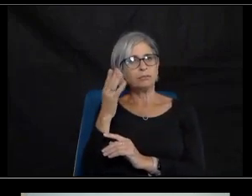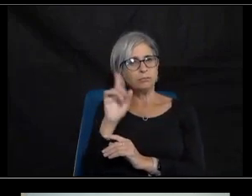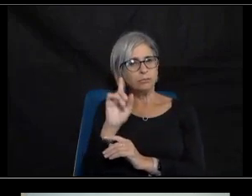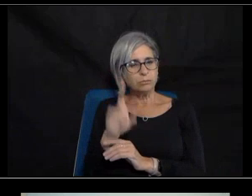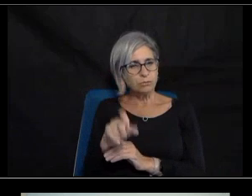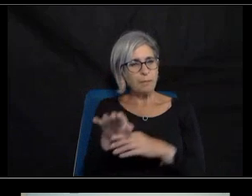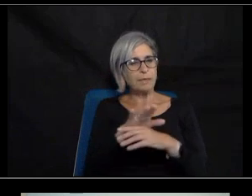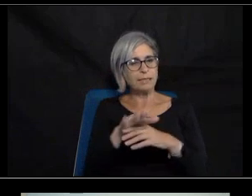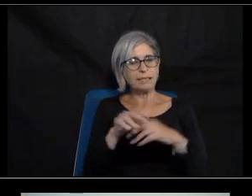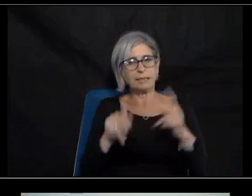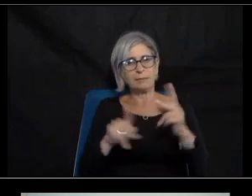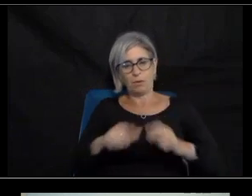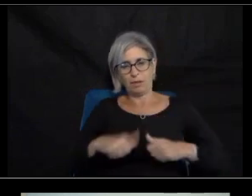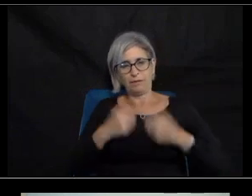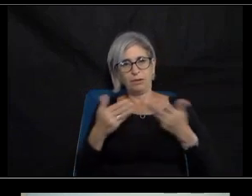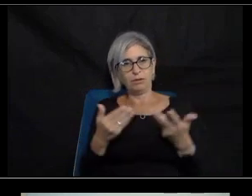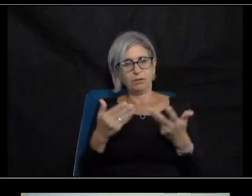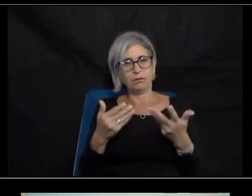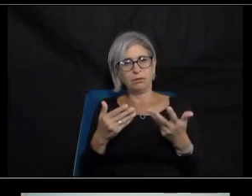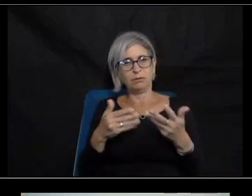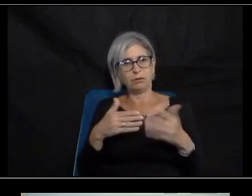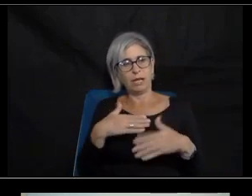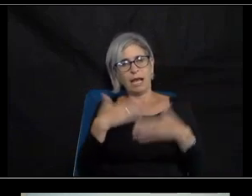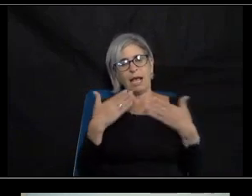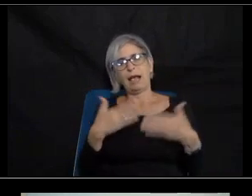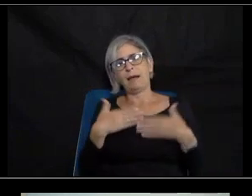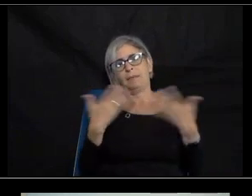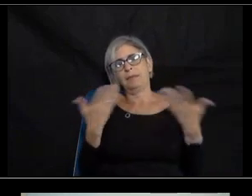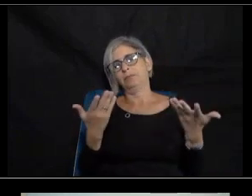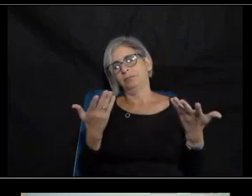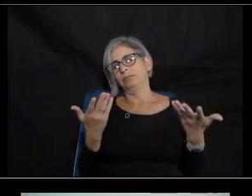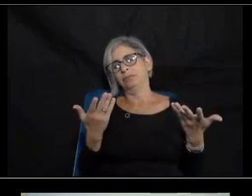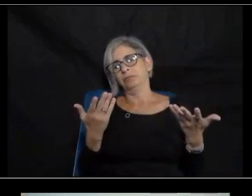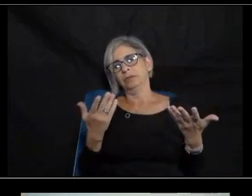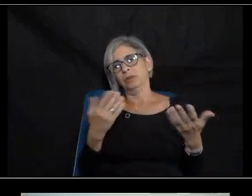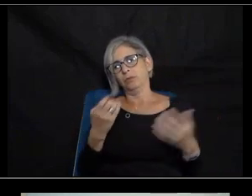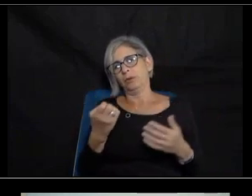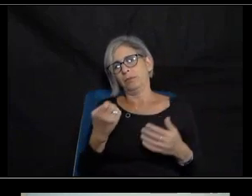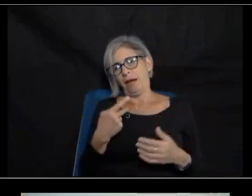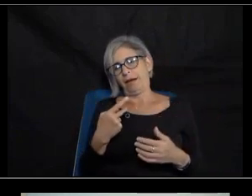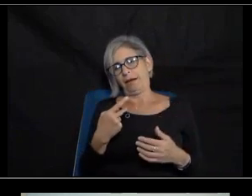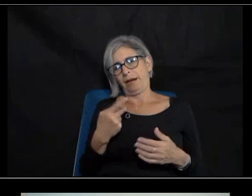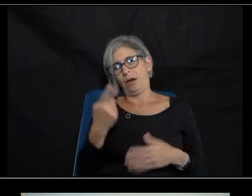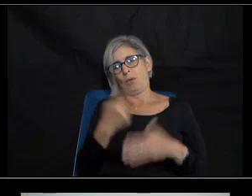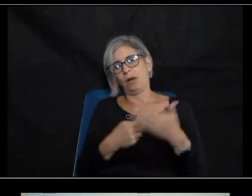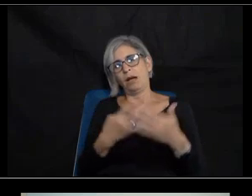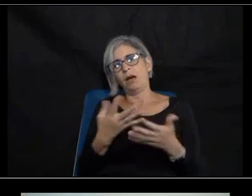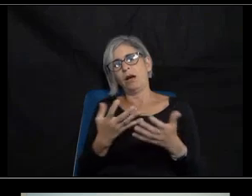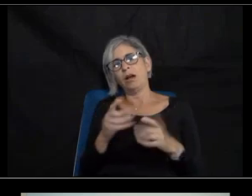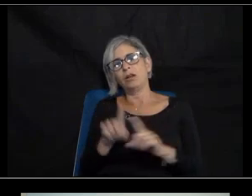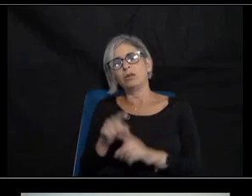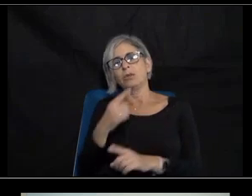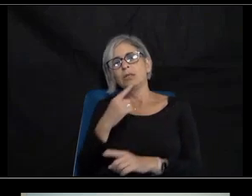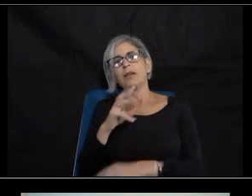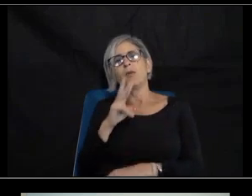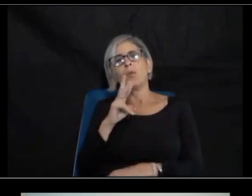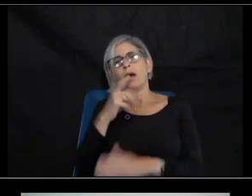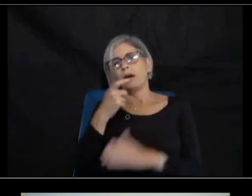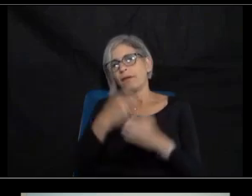businesses and the residents will gladly behind. And what I want to speak about for the water